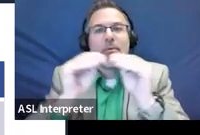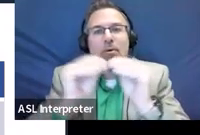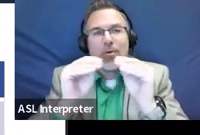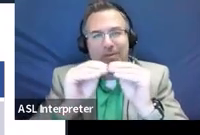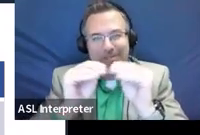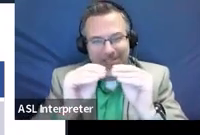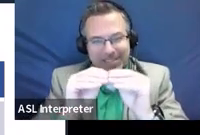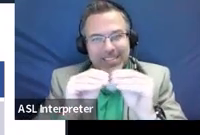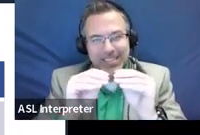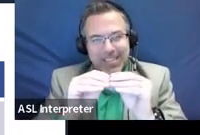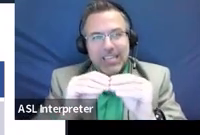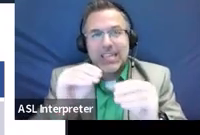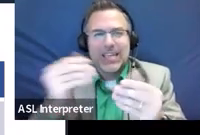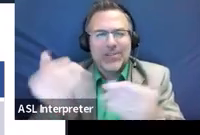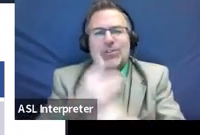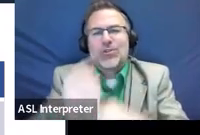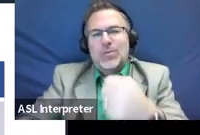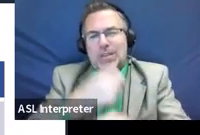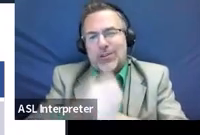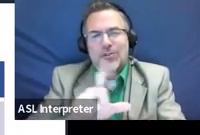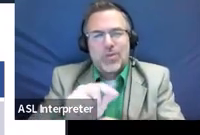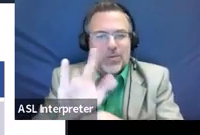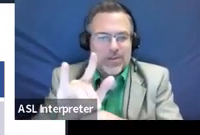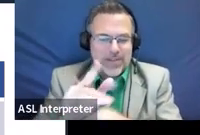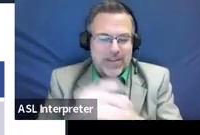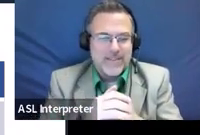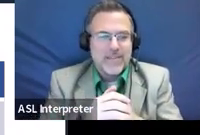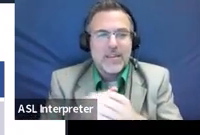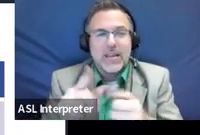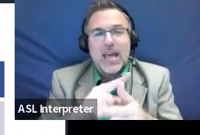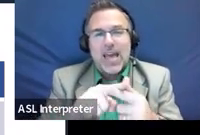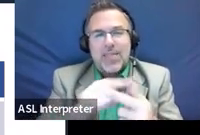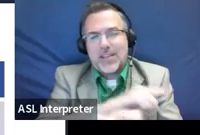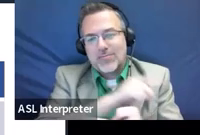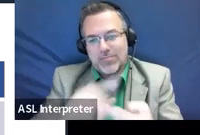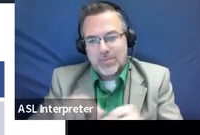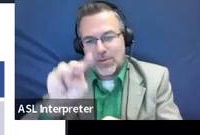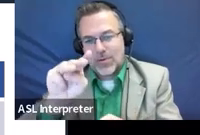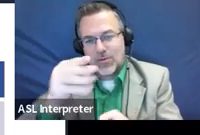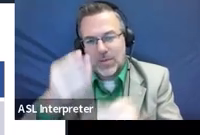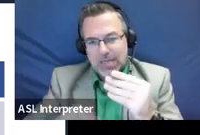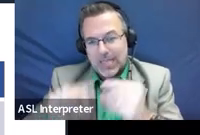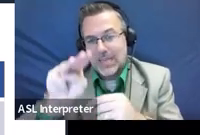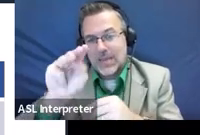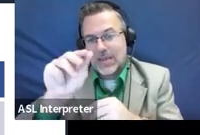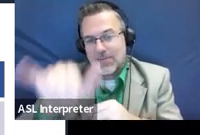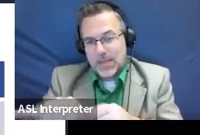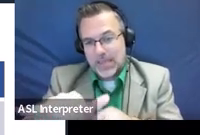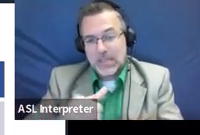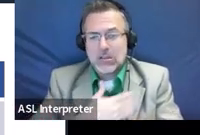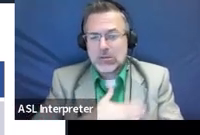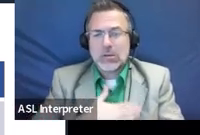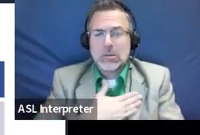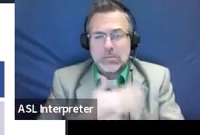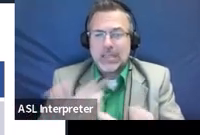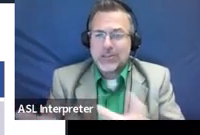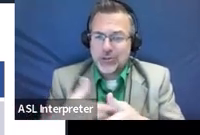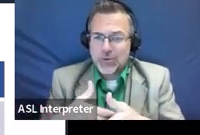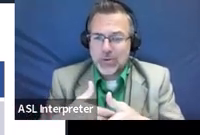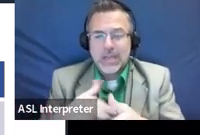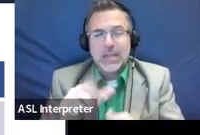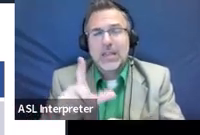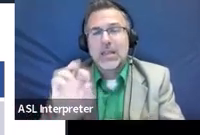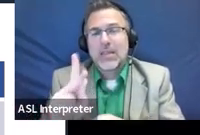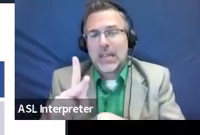backside of, or in the new year, I should say. And we go till the end of May. So please join us. These links will take you